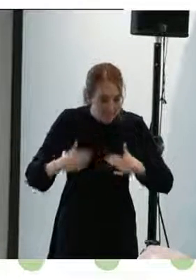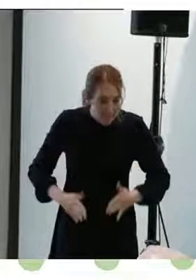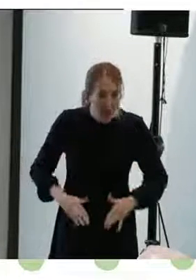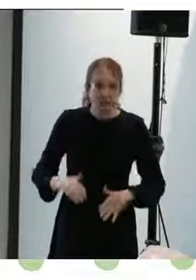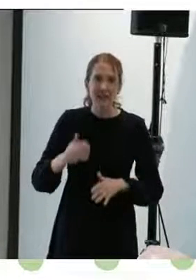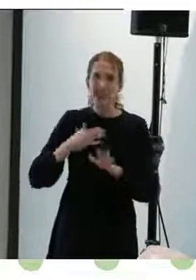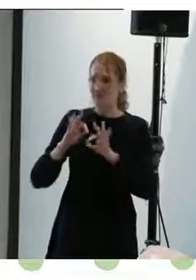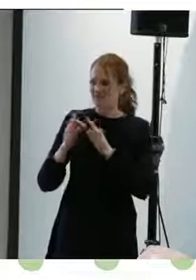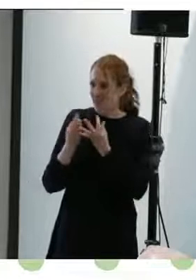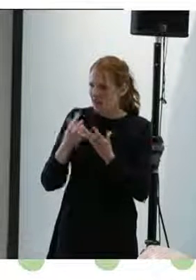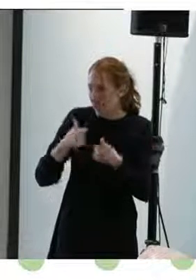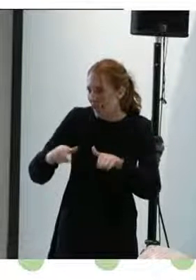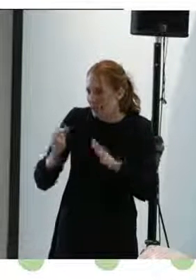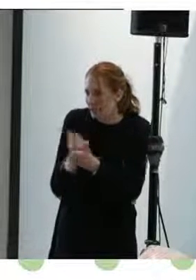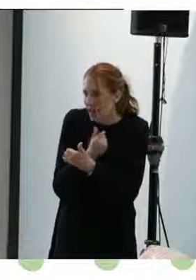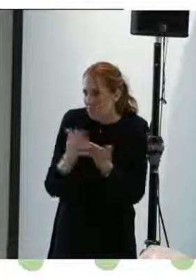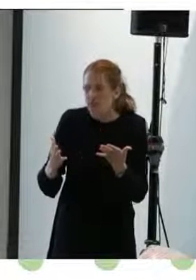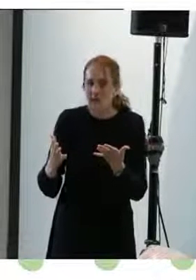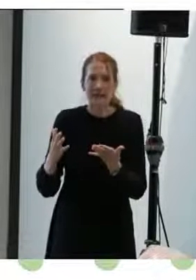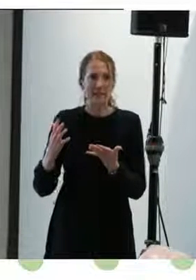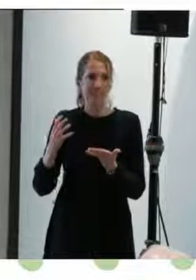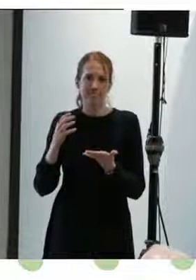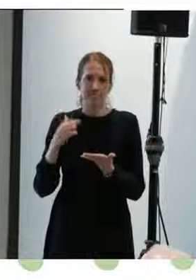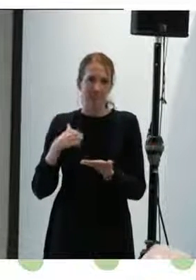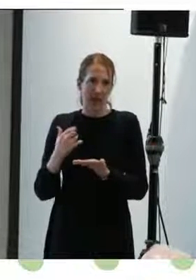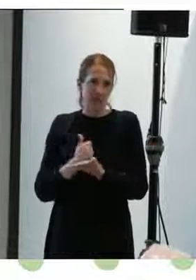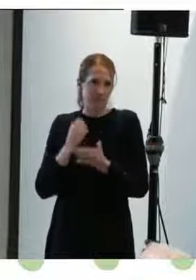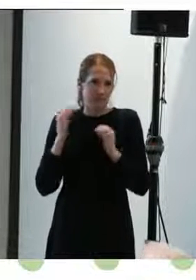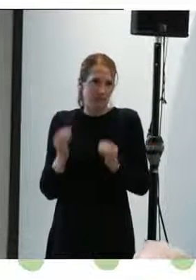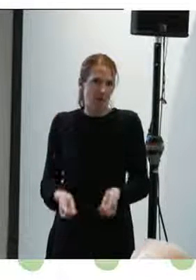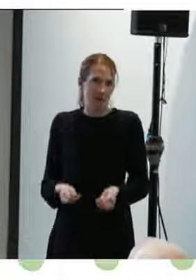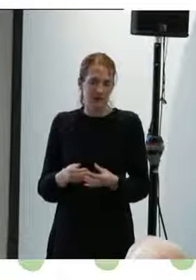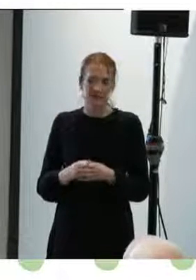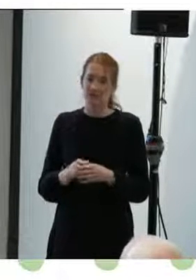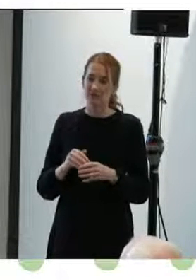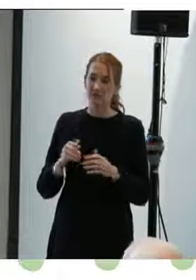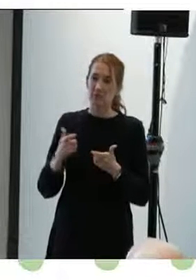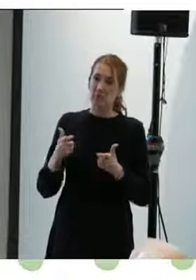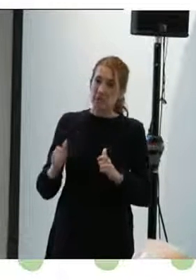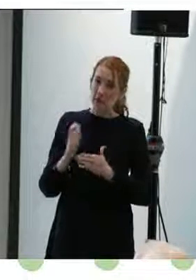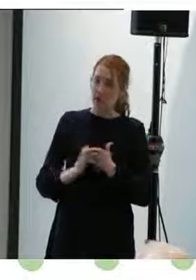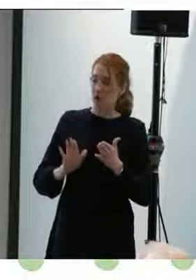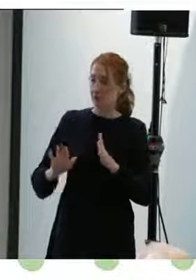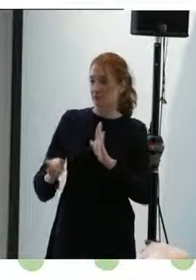it get me? It got me nothing. And that was a big part of their identity.